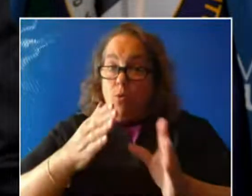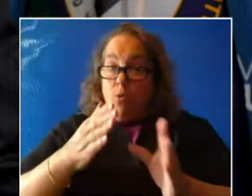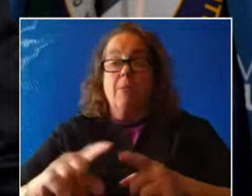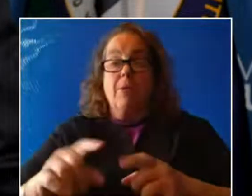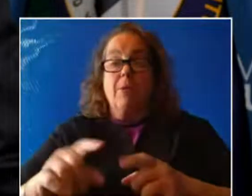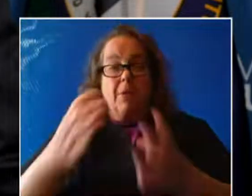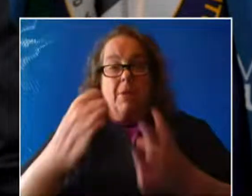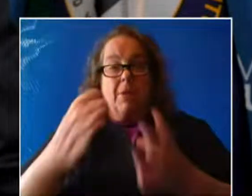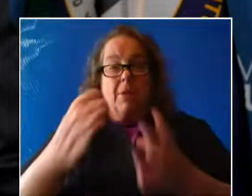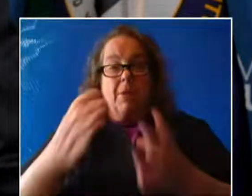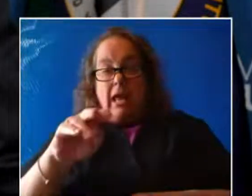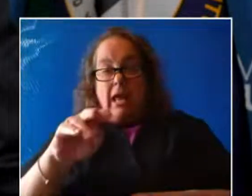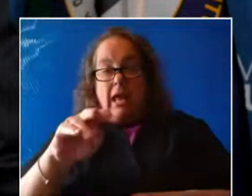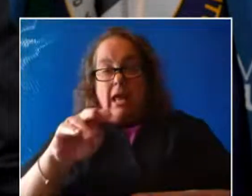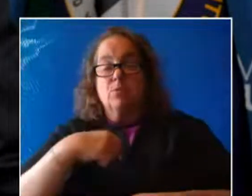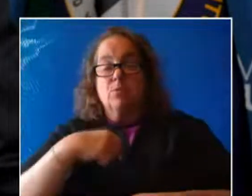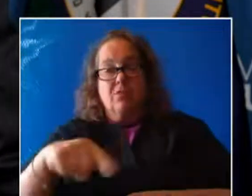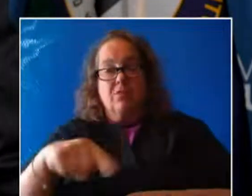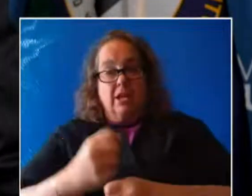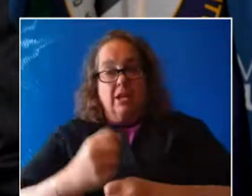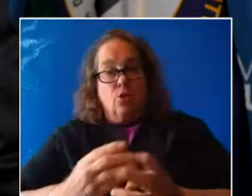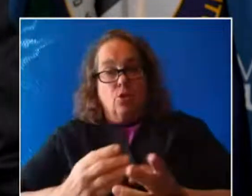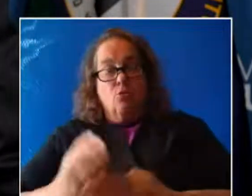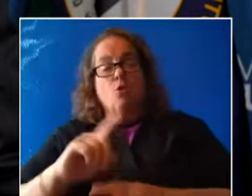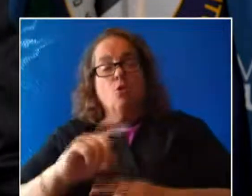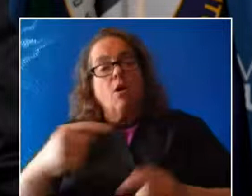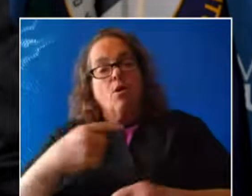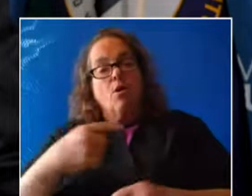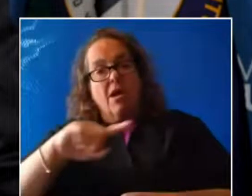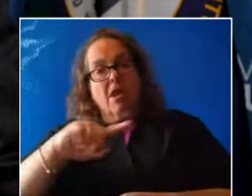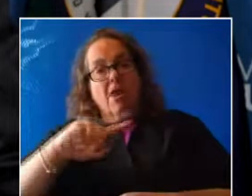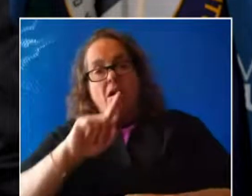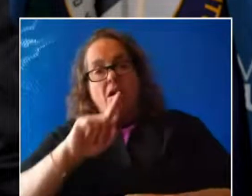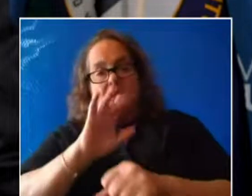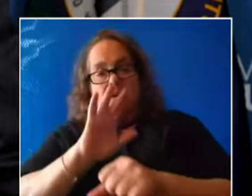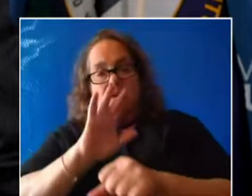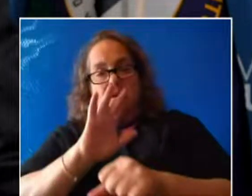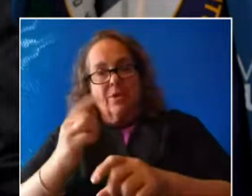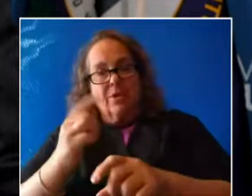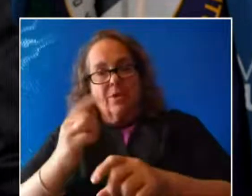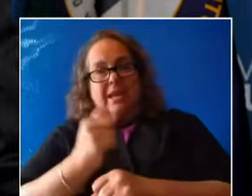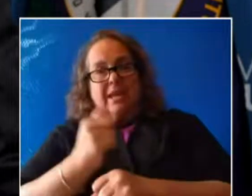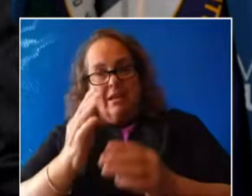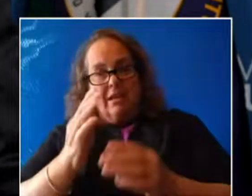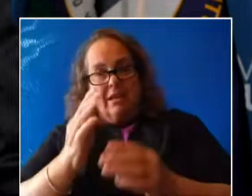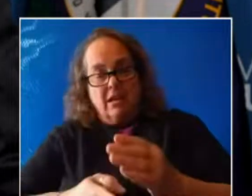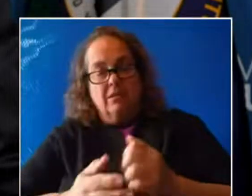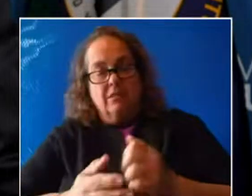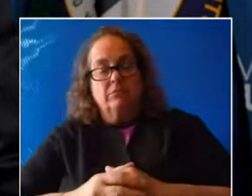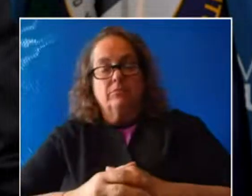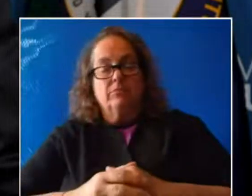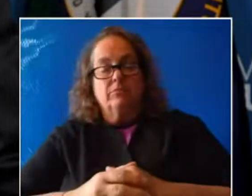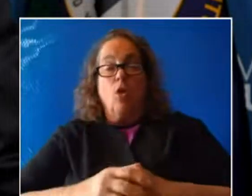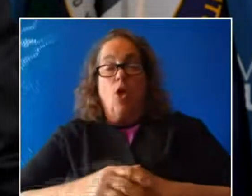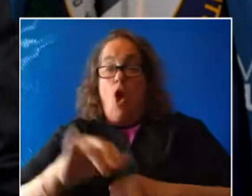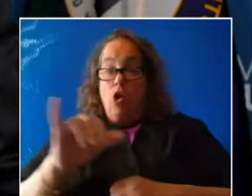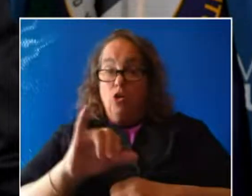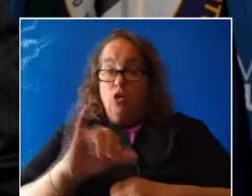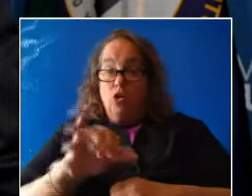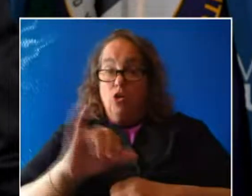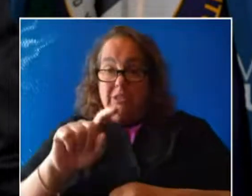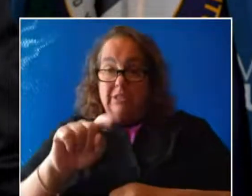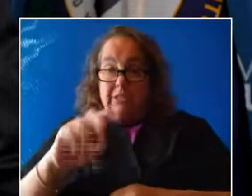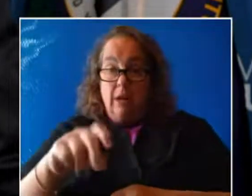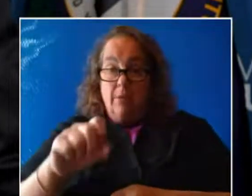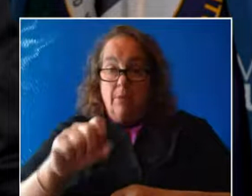through, but we are committed to getting it done. Also, steps we've taken are going to help